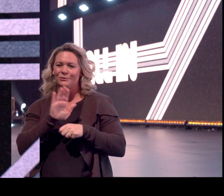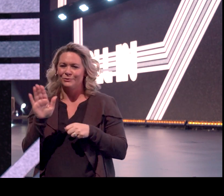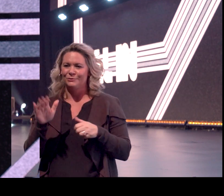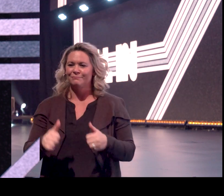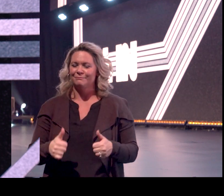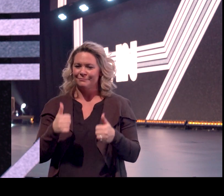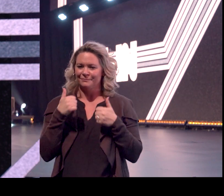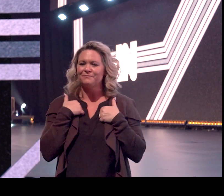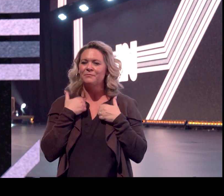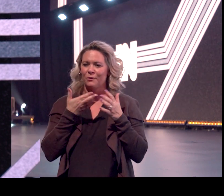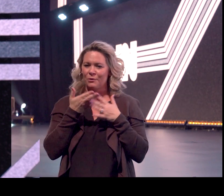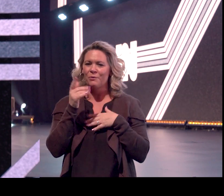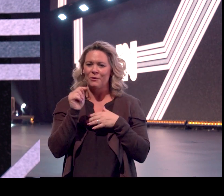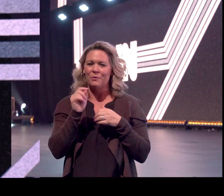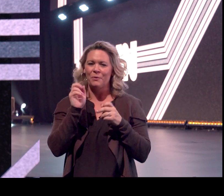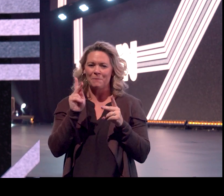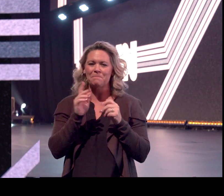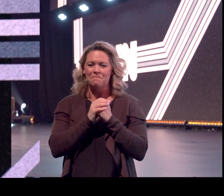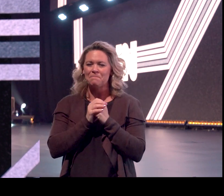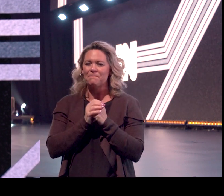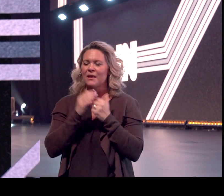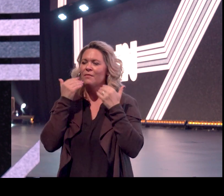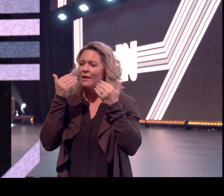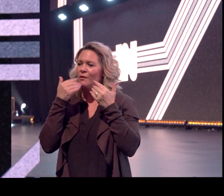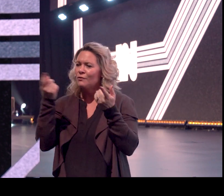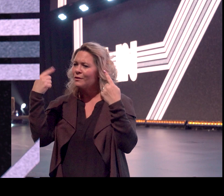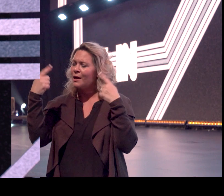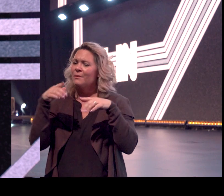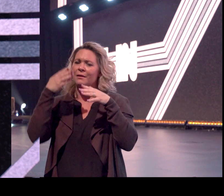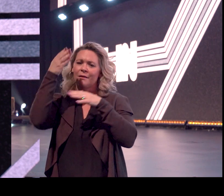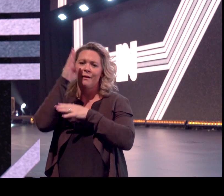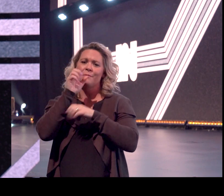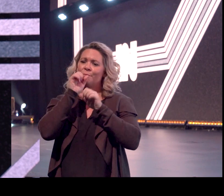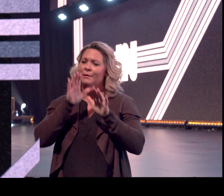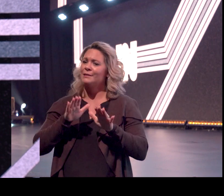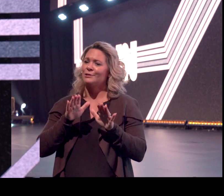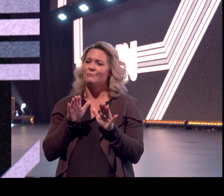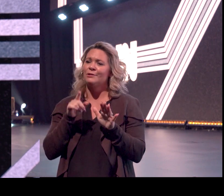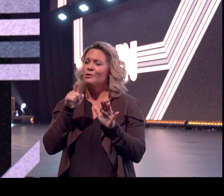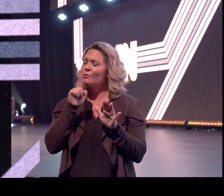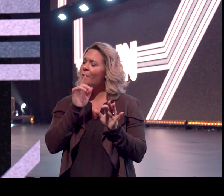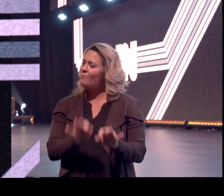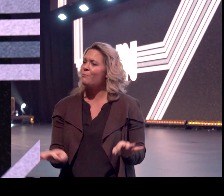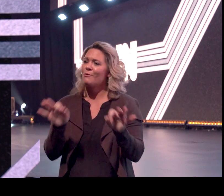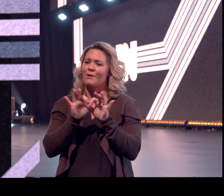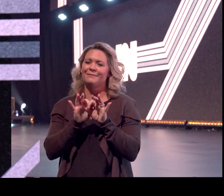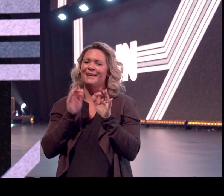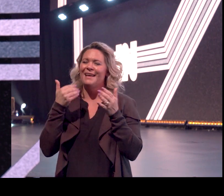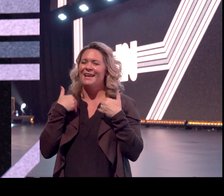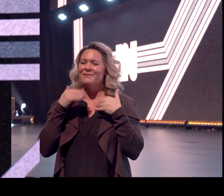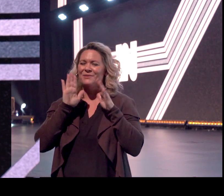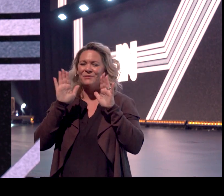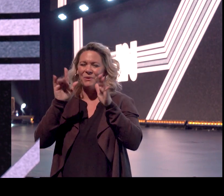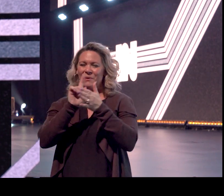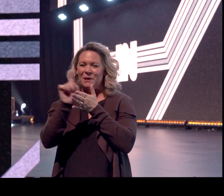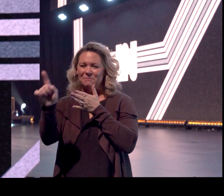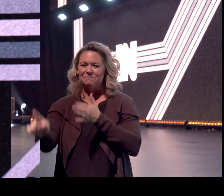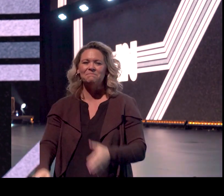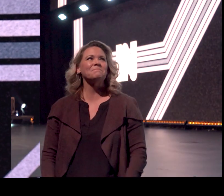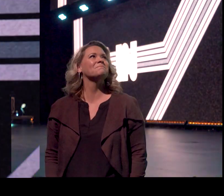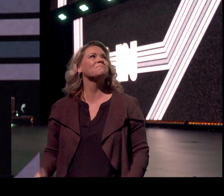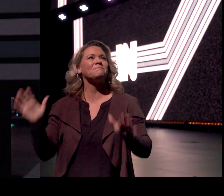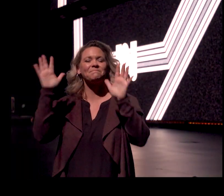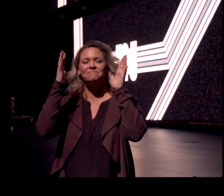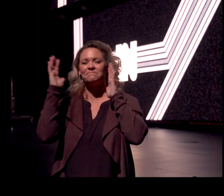you through it. Okay, CCV, thank you so much for being here this week. And God bless you. I hope you know you're indispensable. Have a great week.